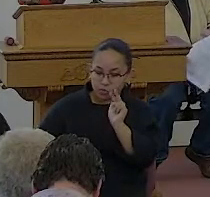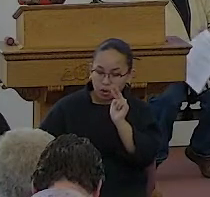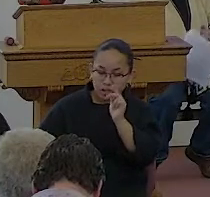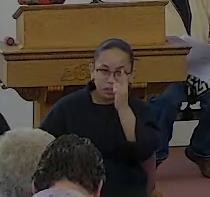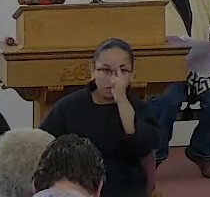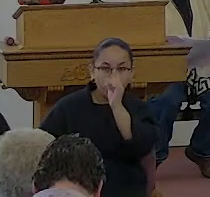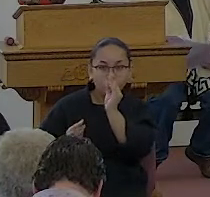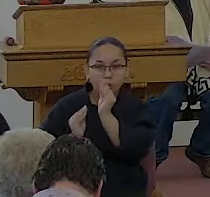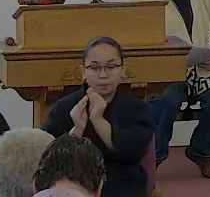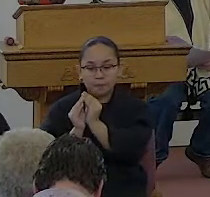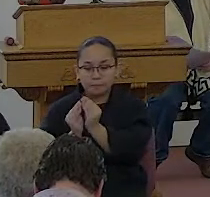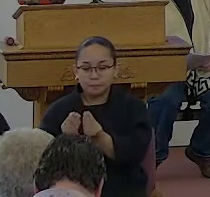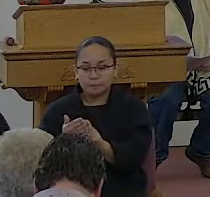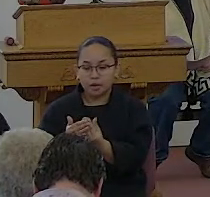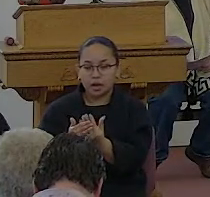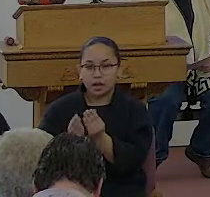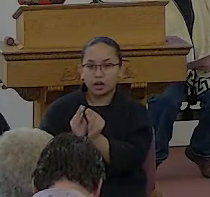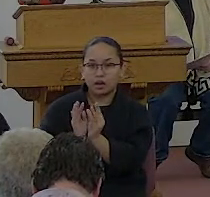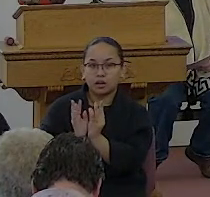on the trees.